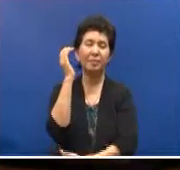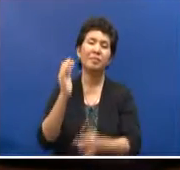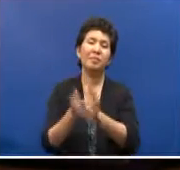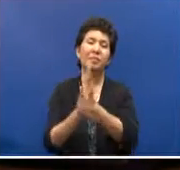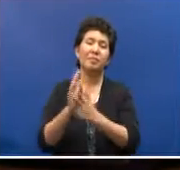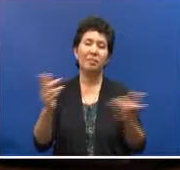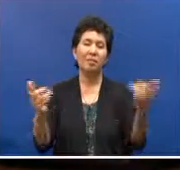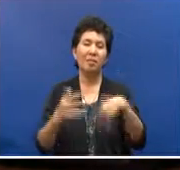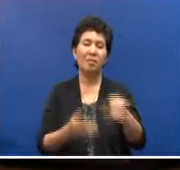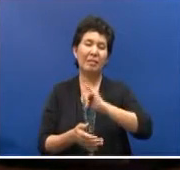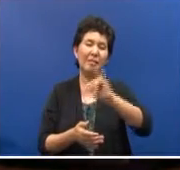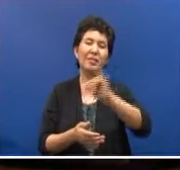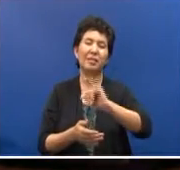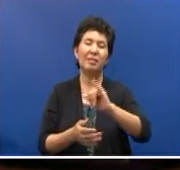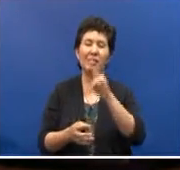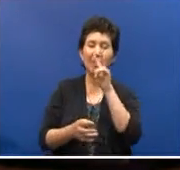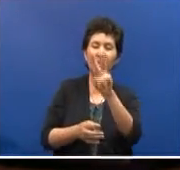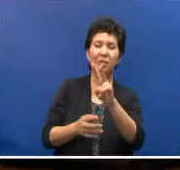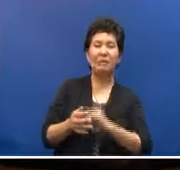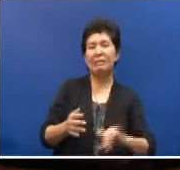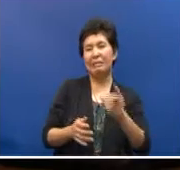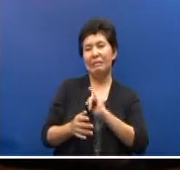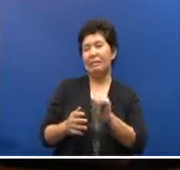as stereotype. Okay,